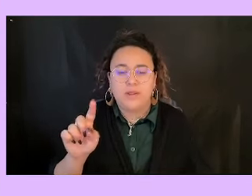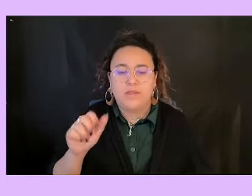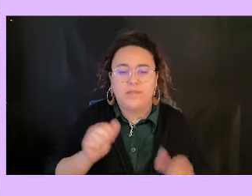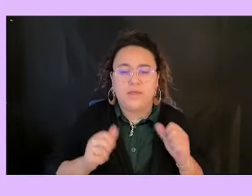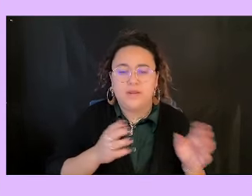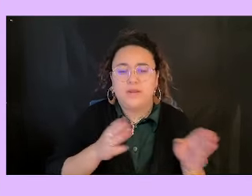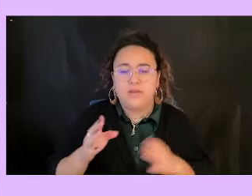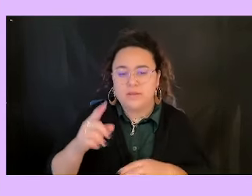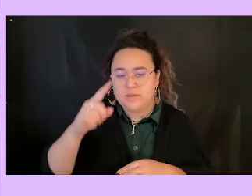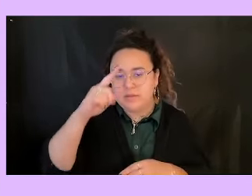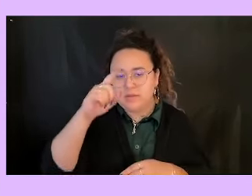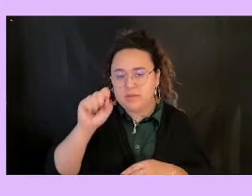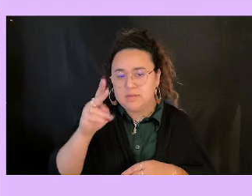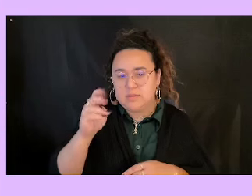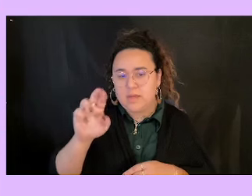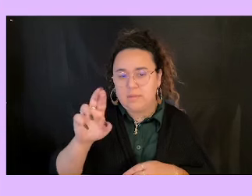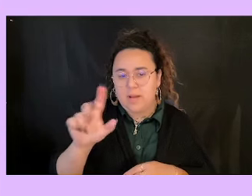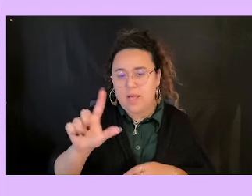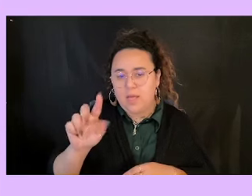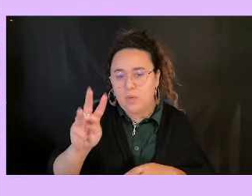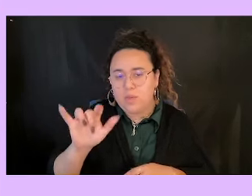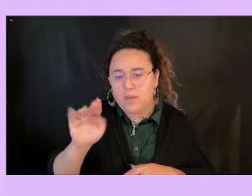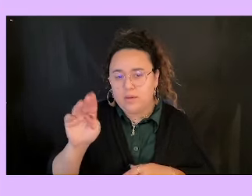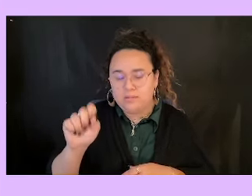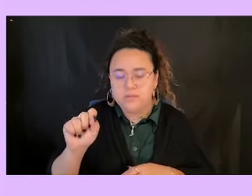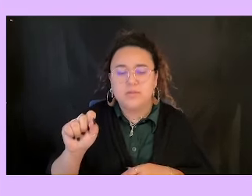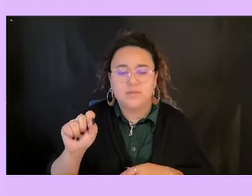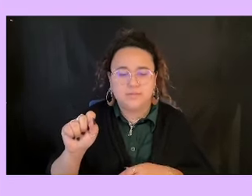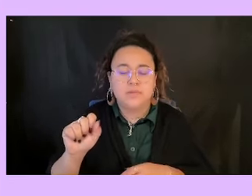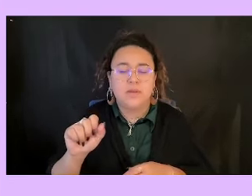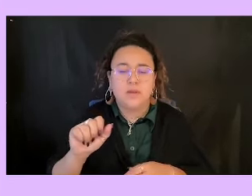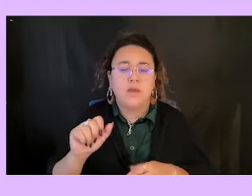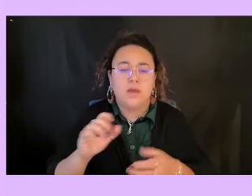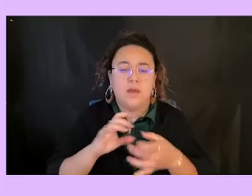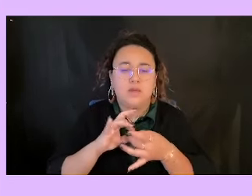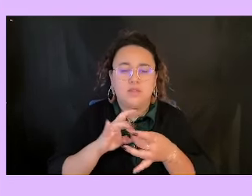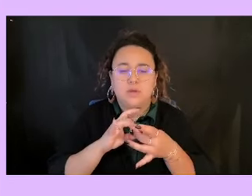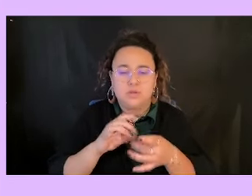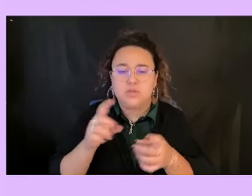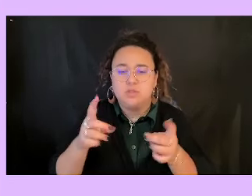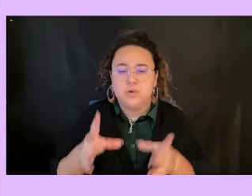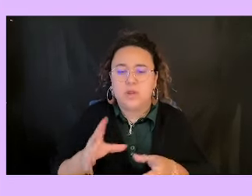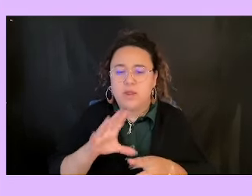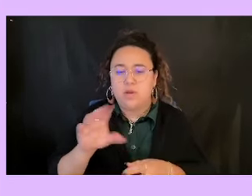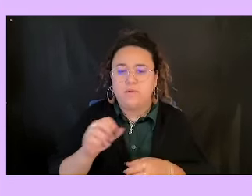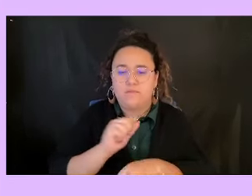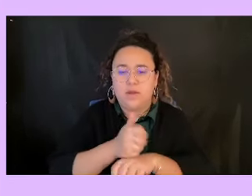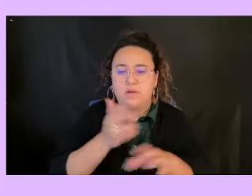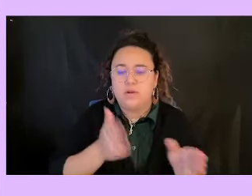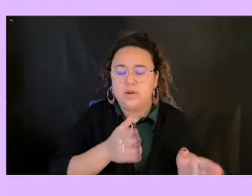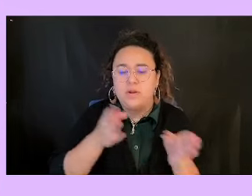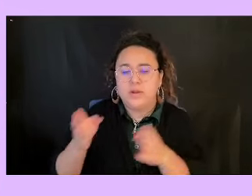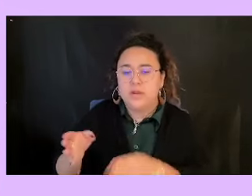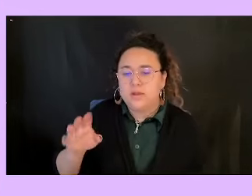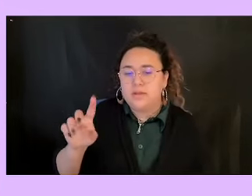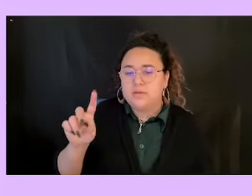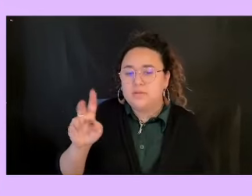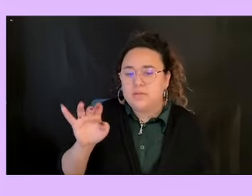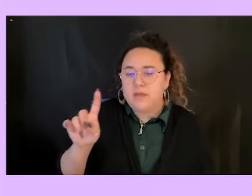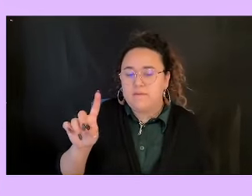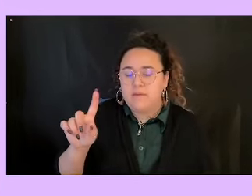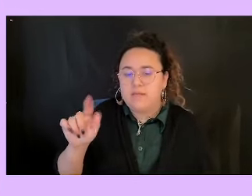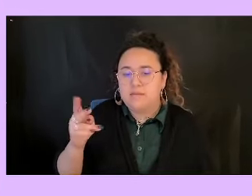Associate Artistic Director and Co-Founder of Company One. Next to me, I have David Leonard, President, Boston Public Library, and